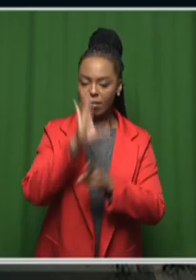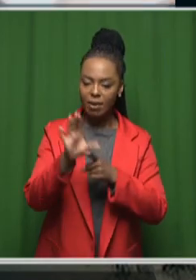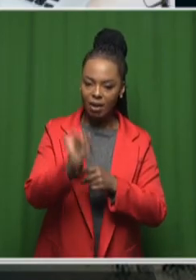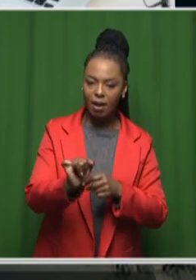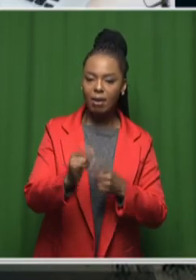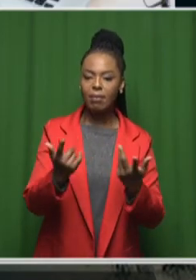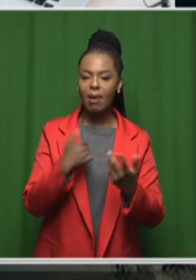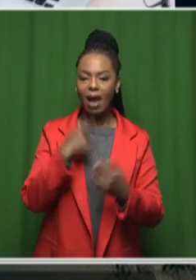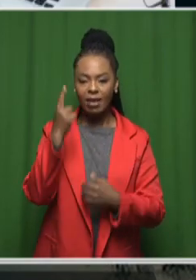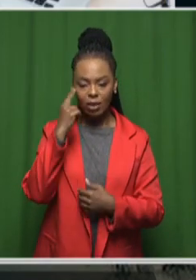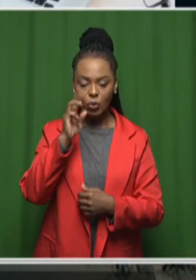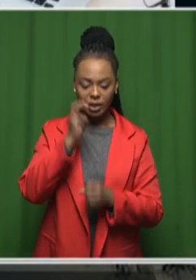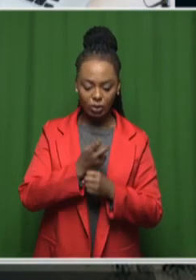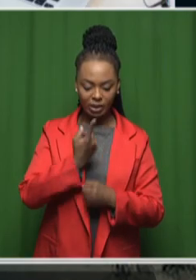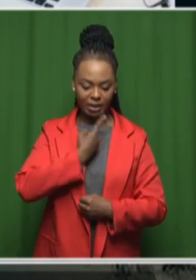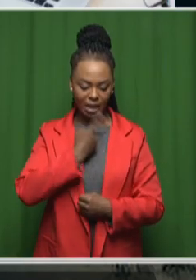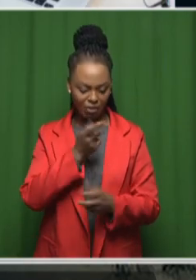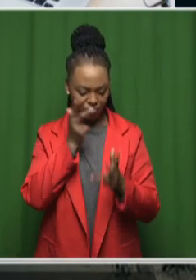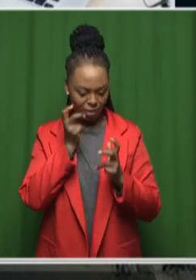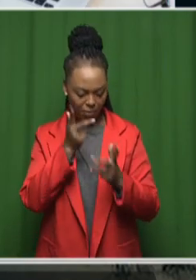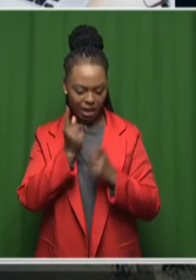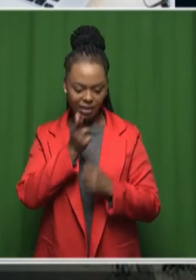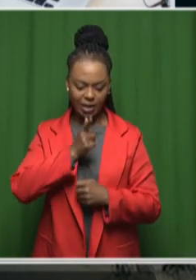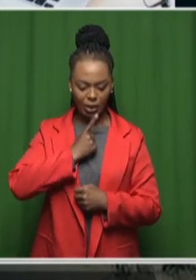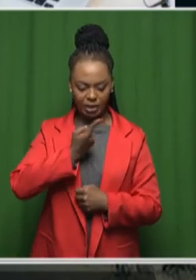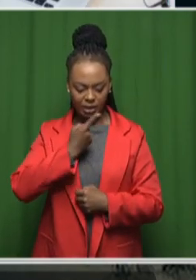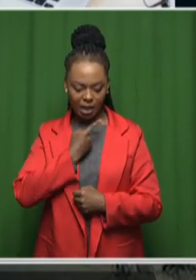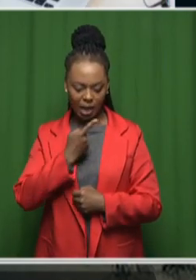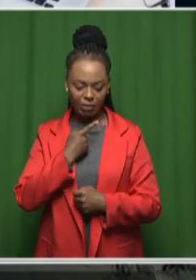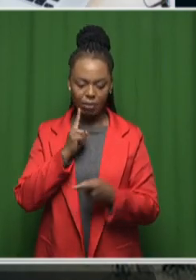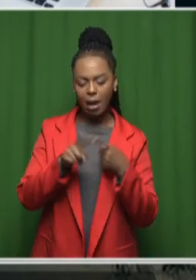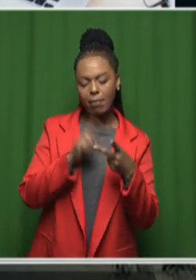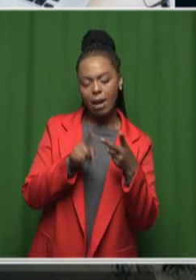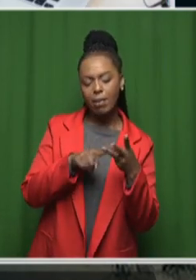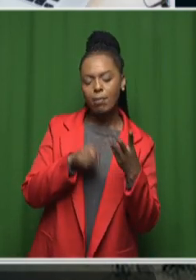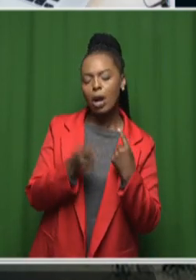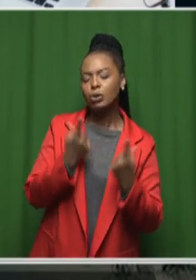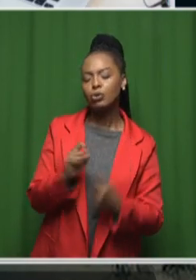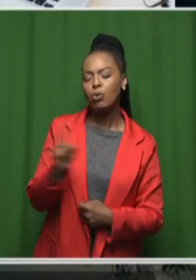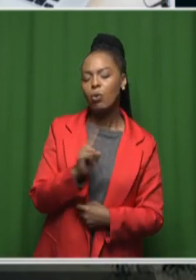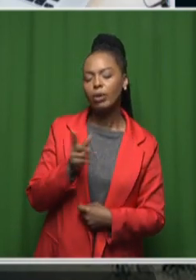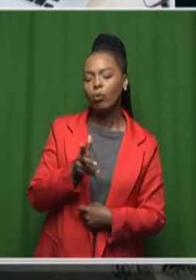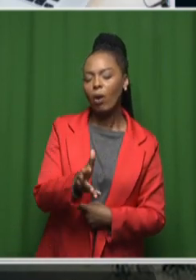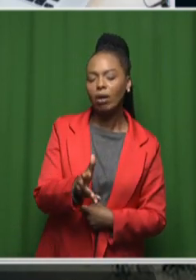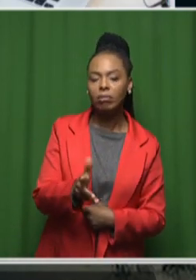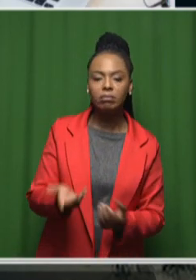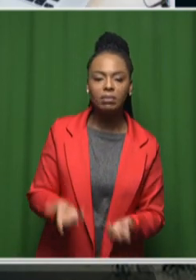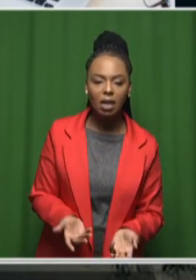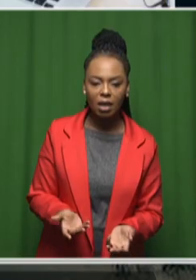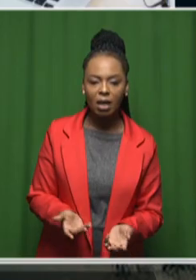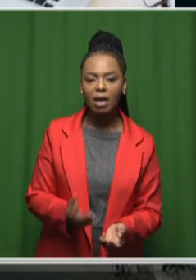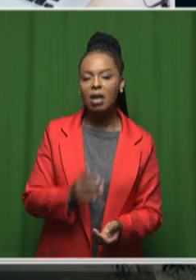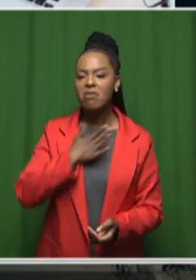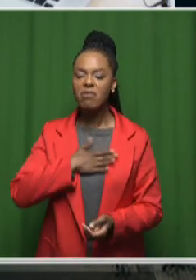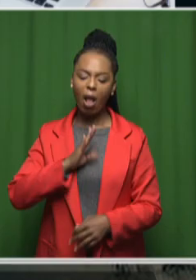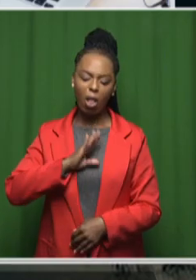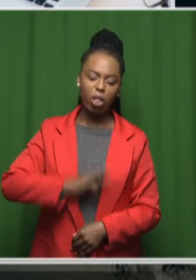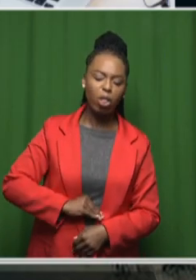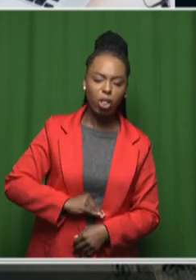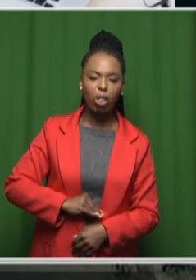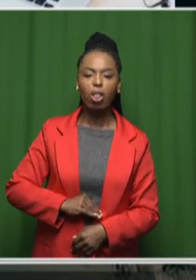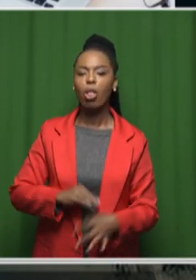listening to yourself and thinking about what you want to do and not feeling stopped or stuck